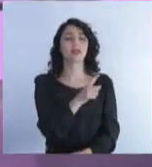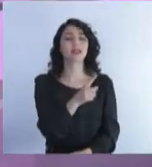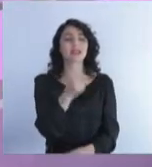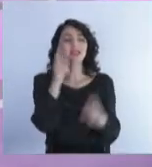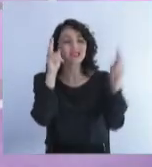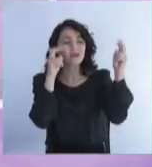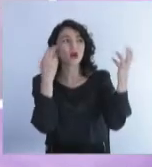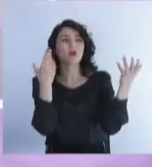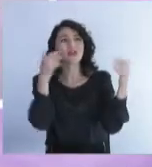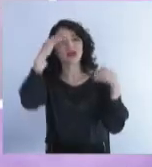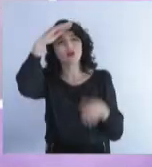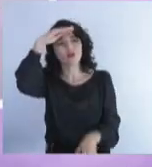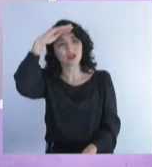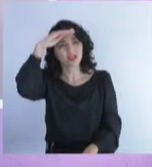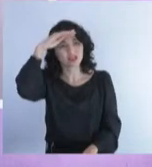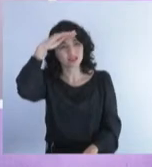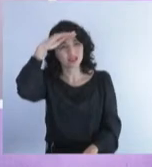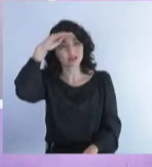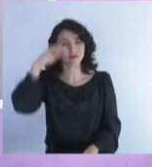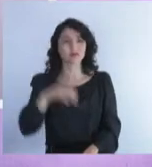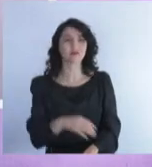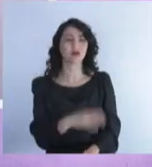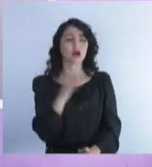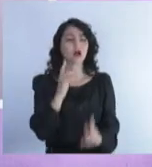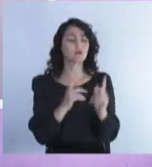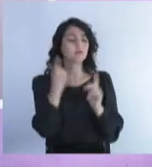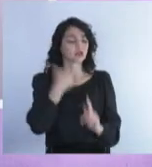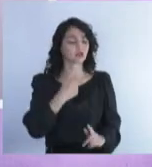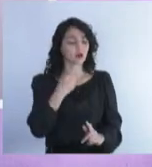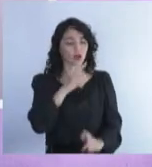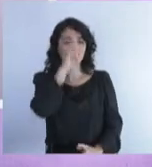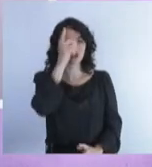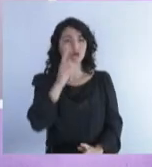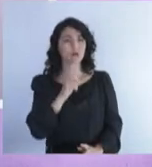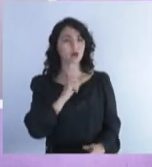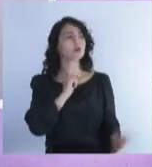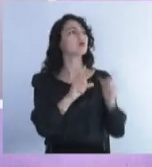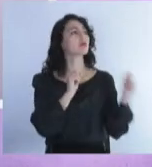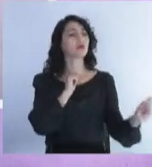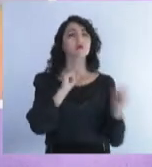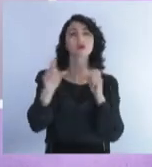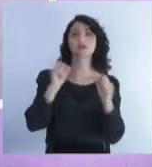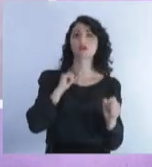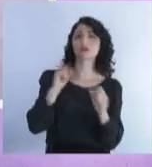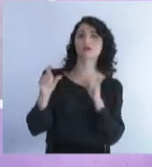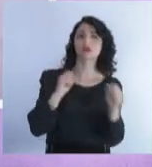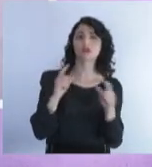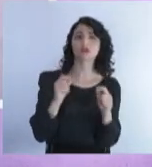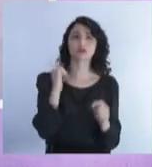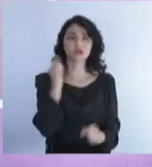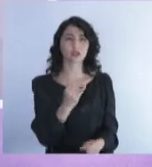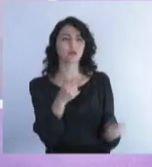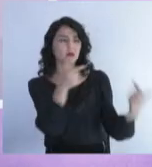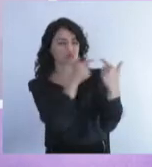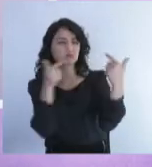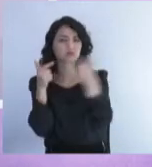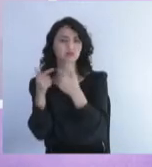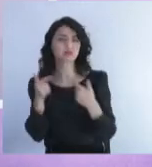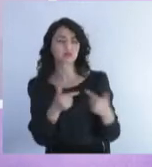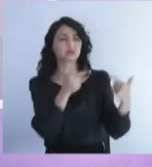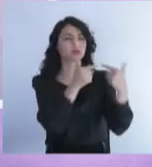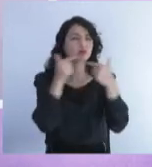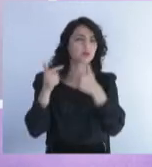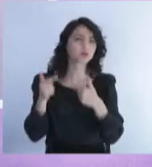trust. If the person who's been so defensive that they've been on the offense, they've been fighting their